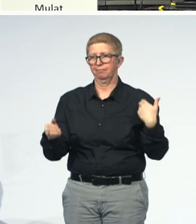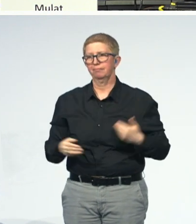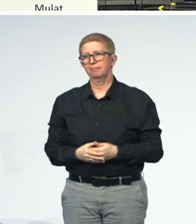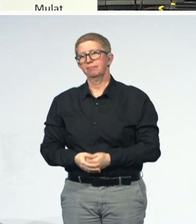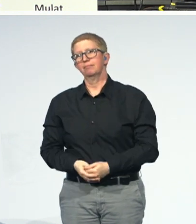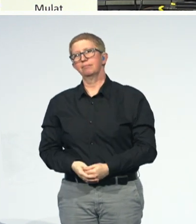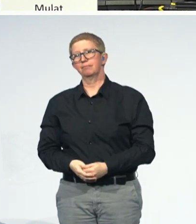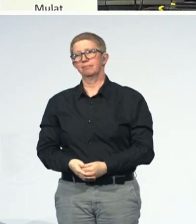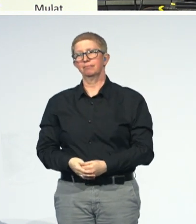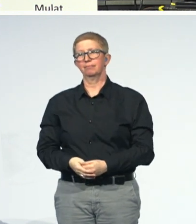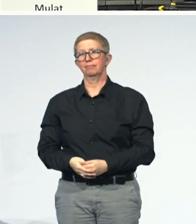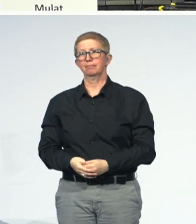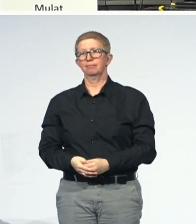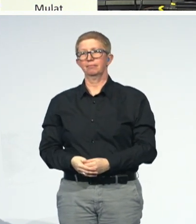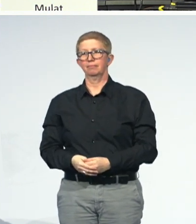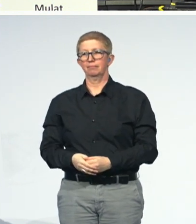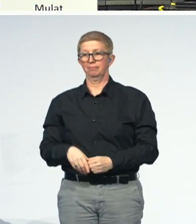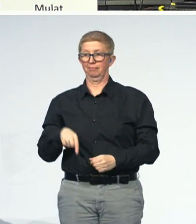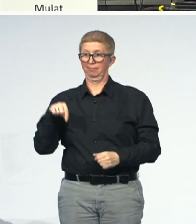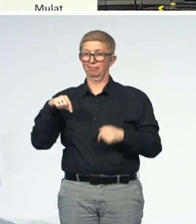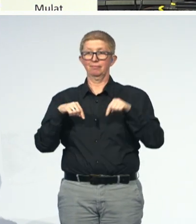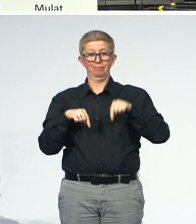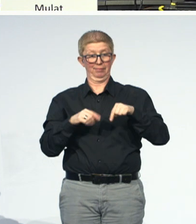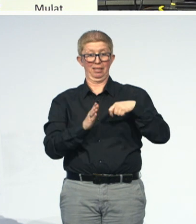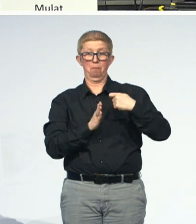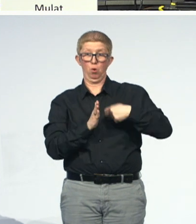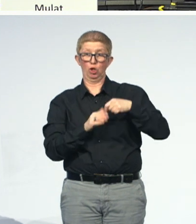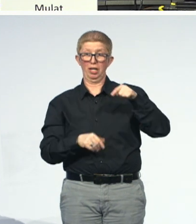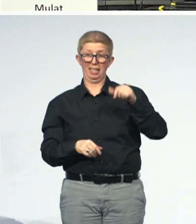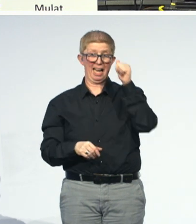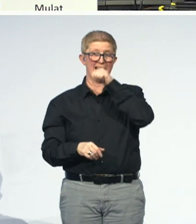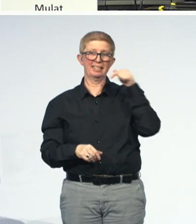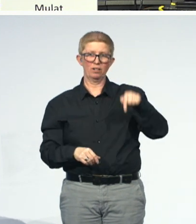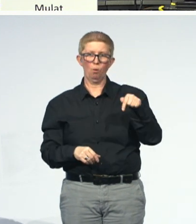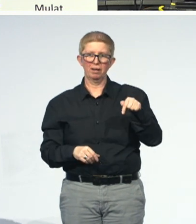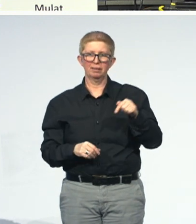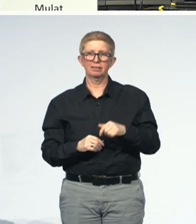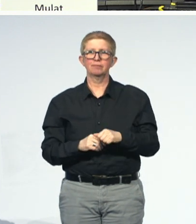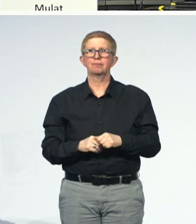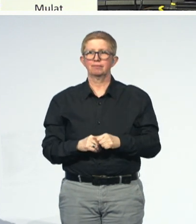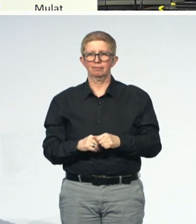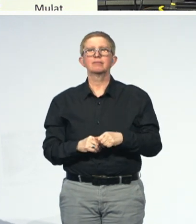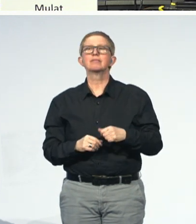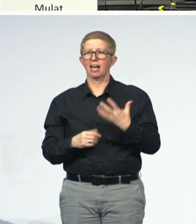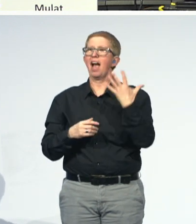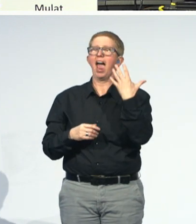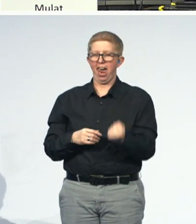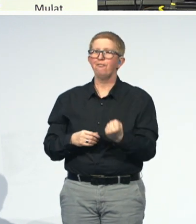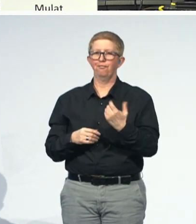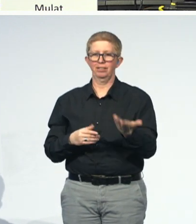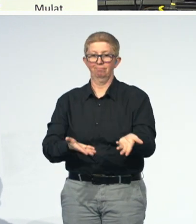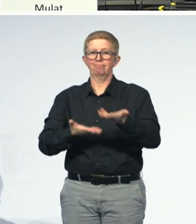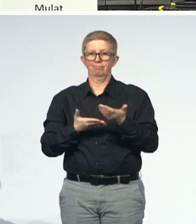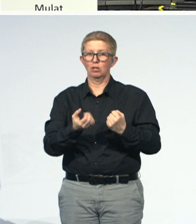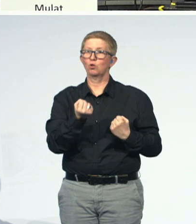So the project is implemented in Ethiopia with support from Finland, which I said